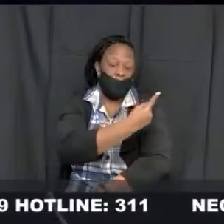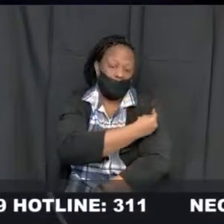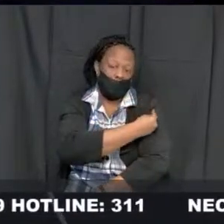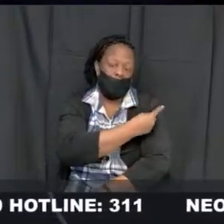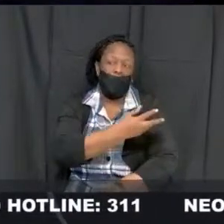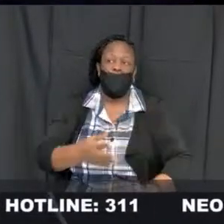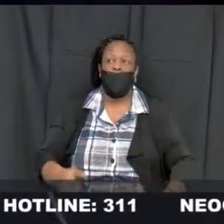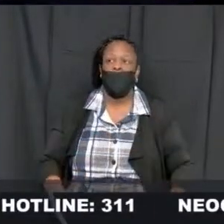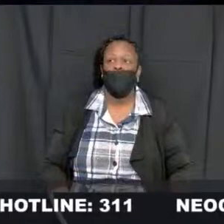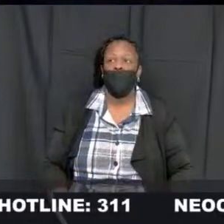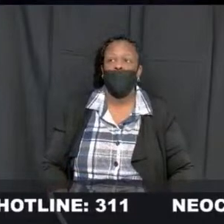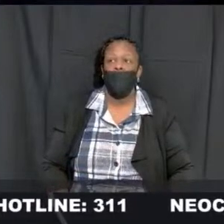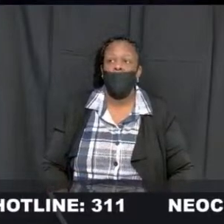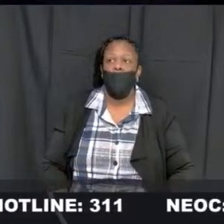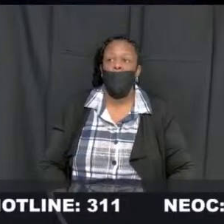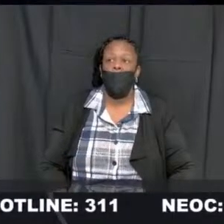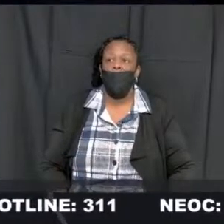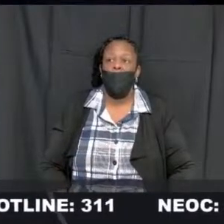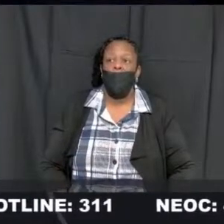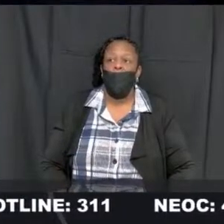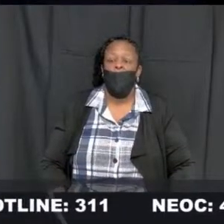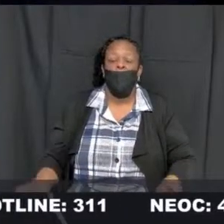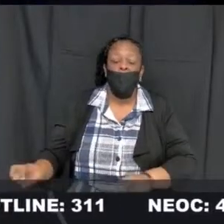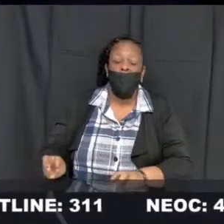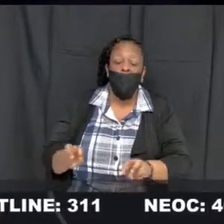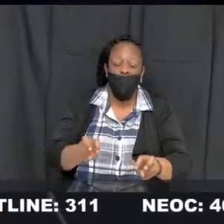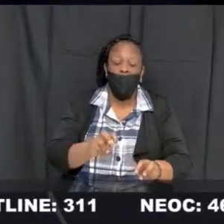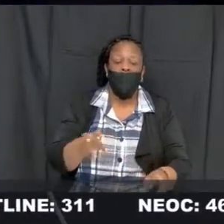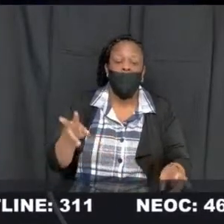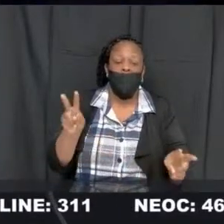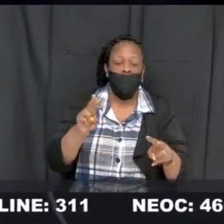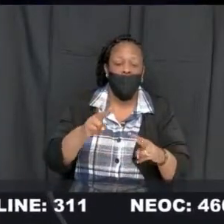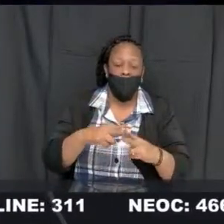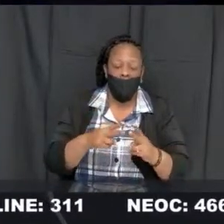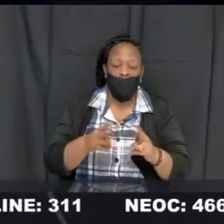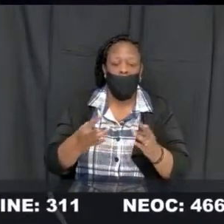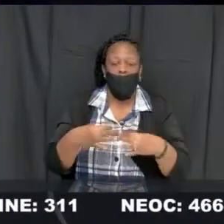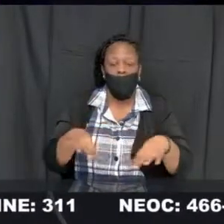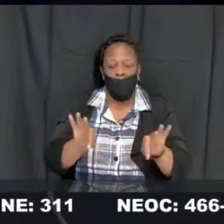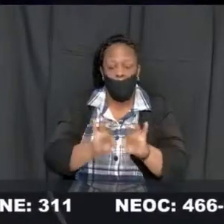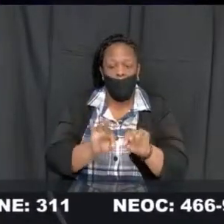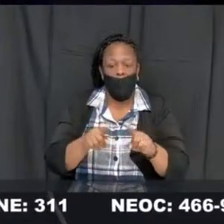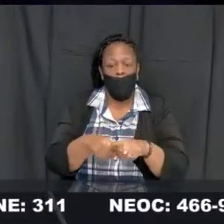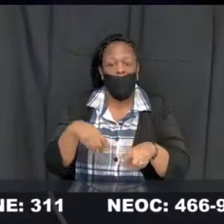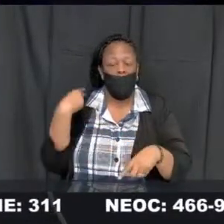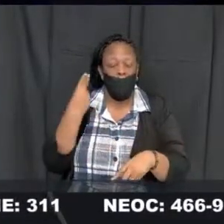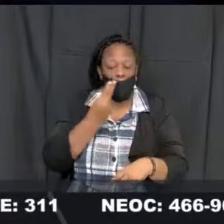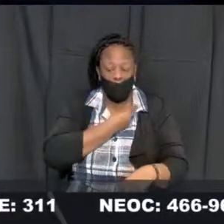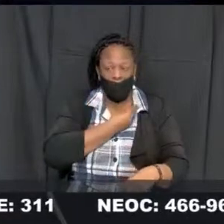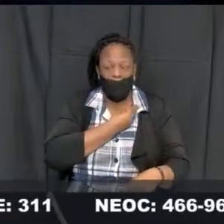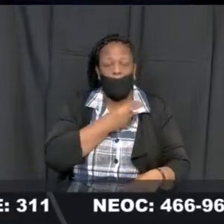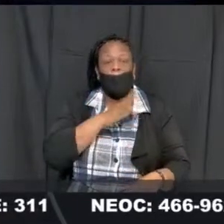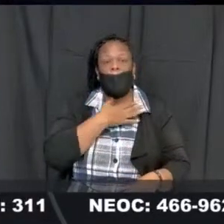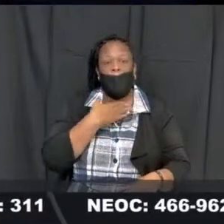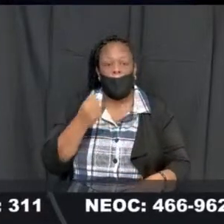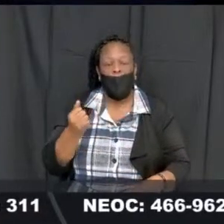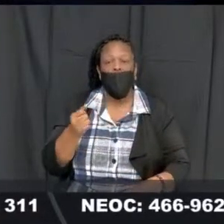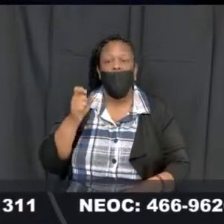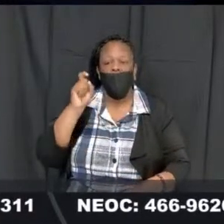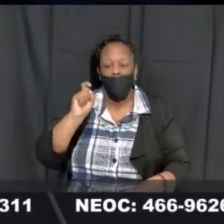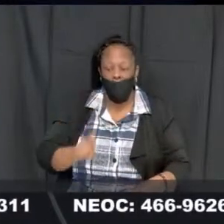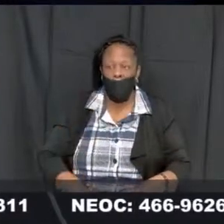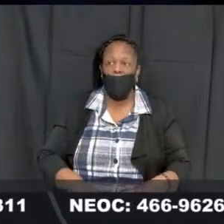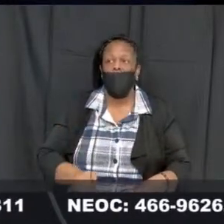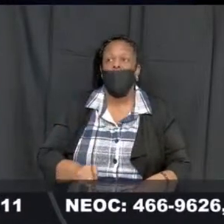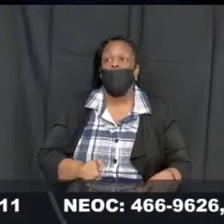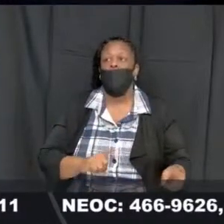to accept the vaccination process. And that's the true reality. This don't require for us to do